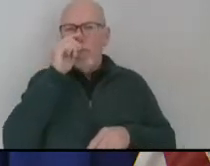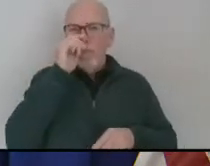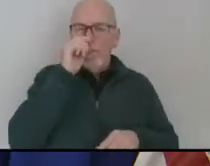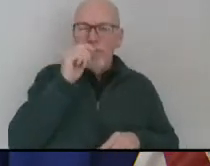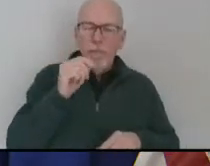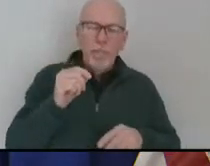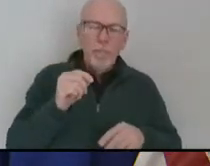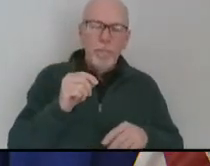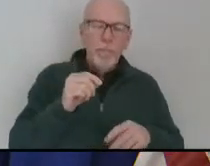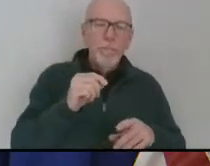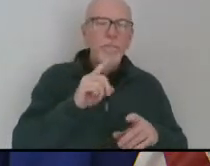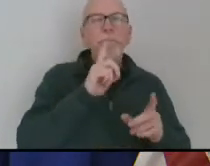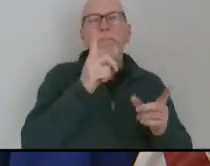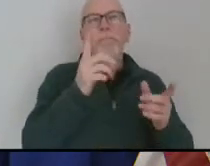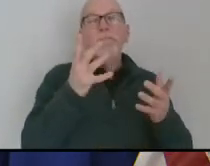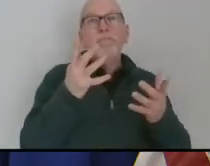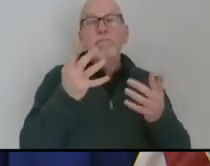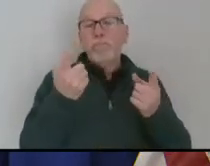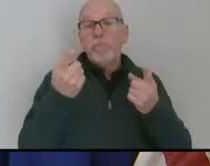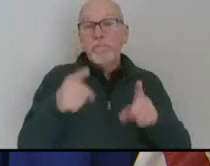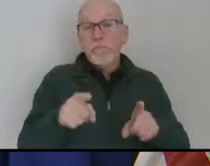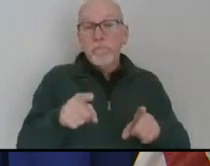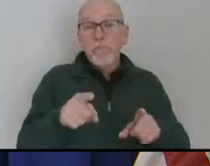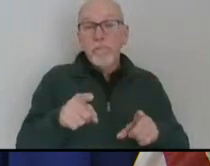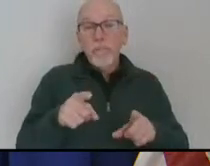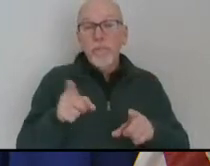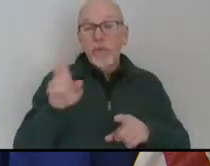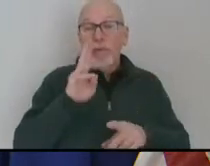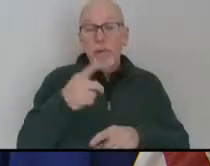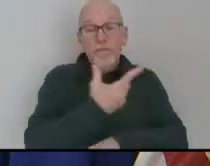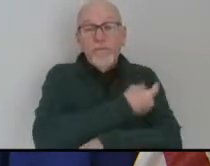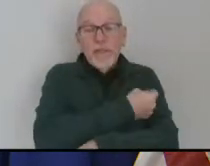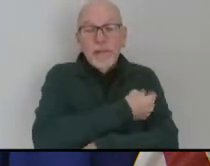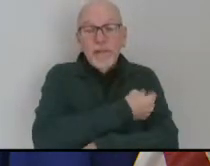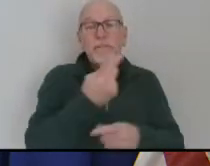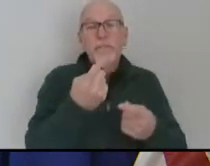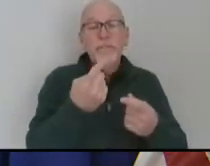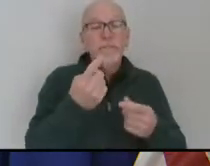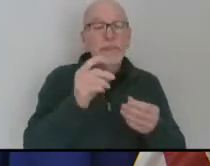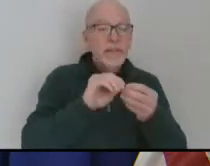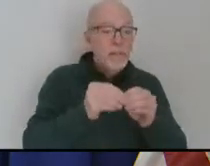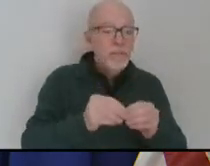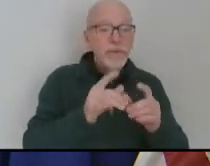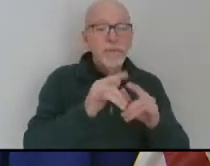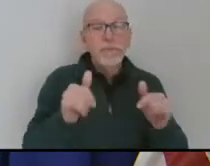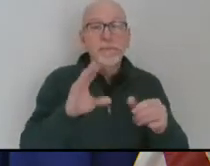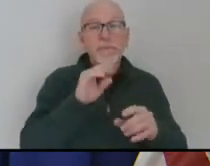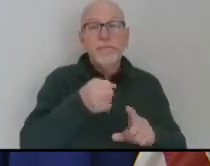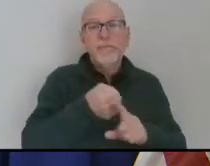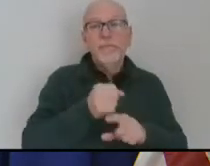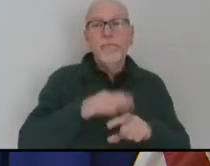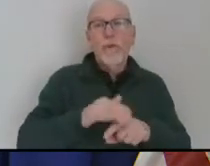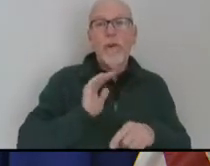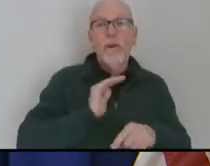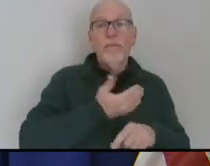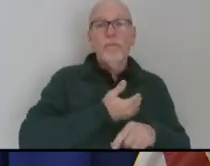coincidence that also you were talking about vaccinations and the numbers thereof and its effect on our